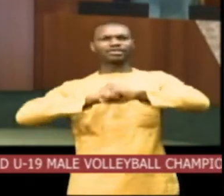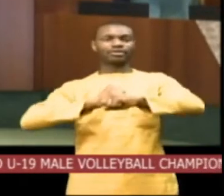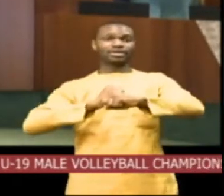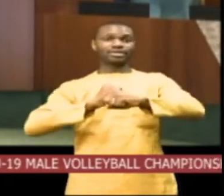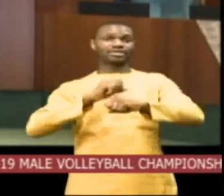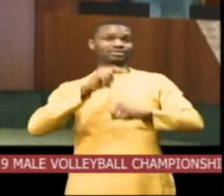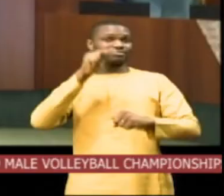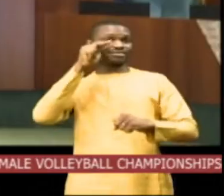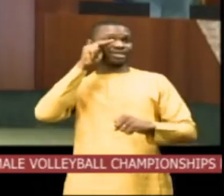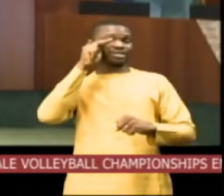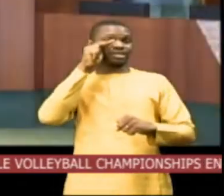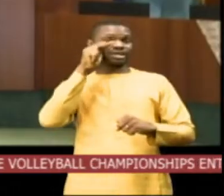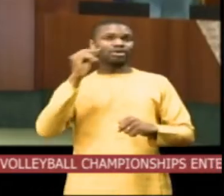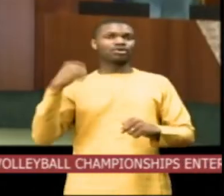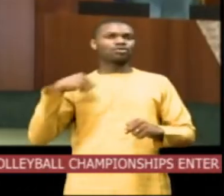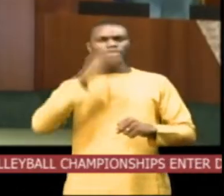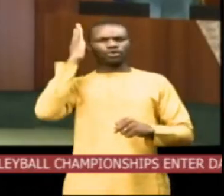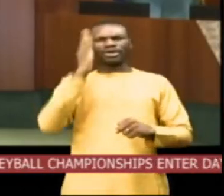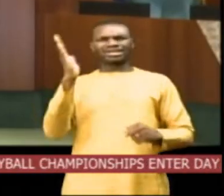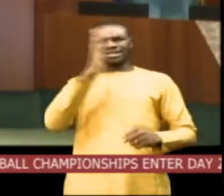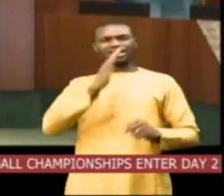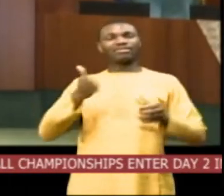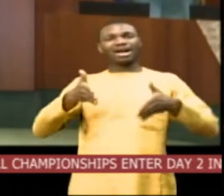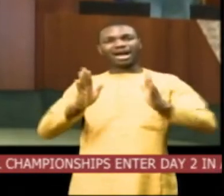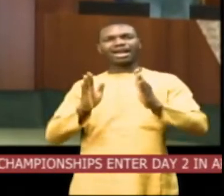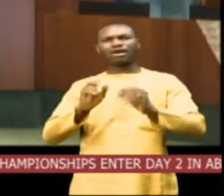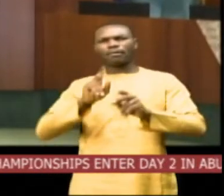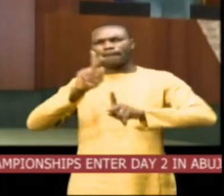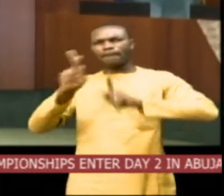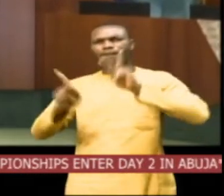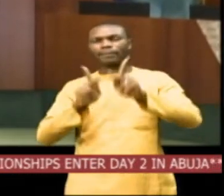determined by either terrorist or other criminal